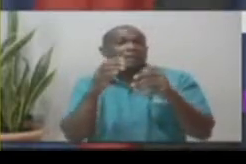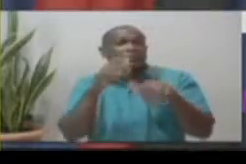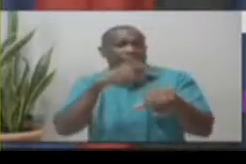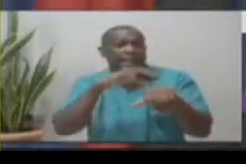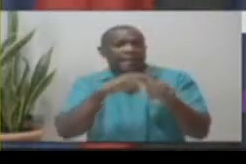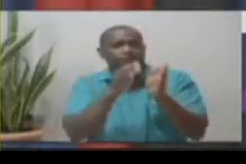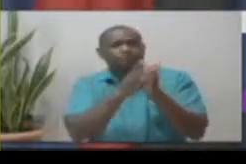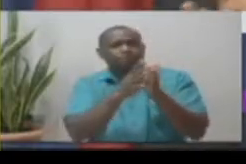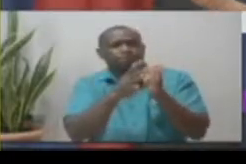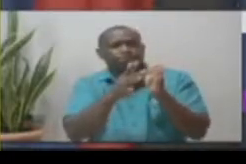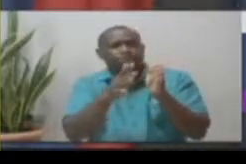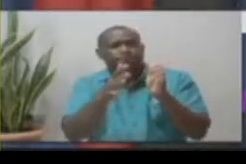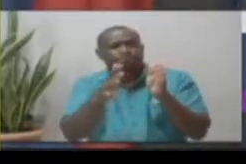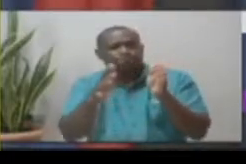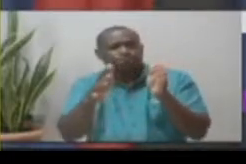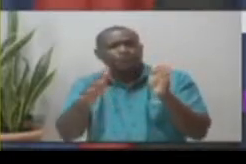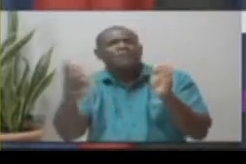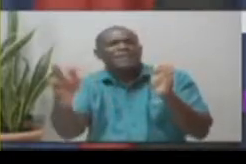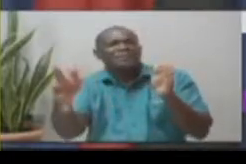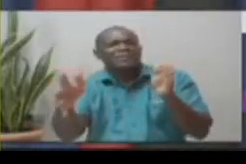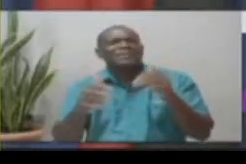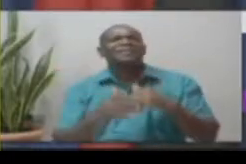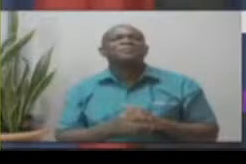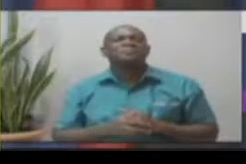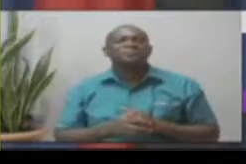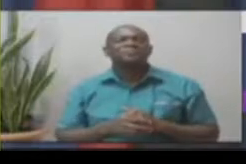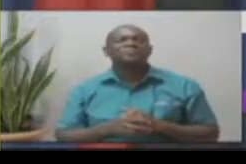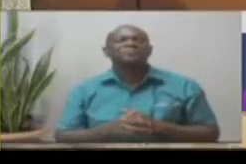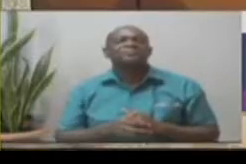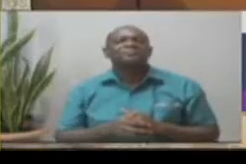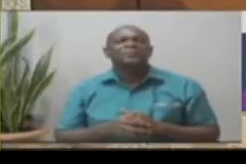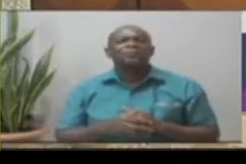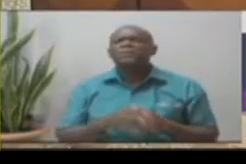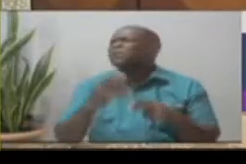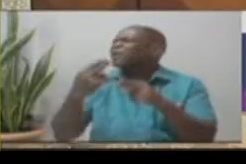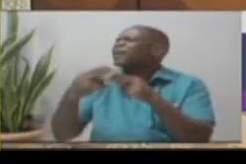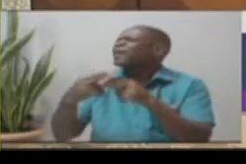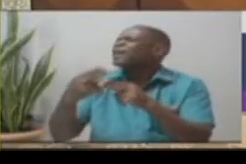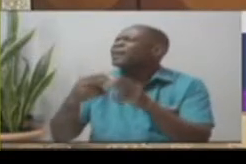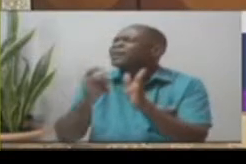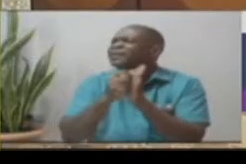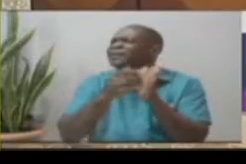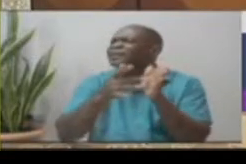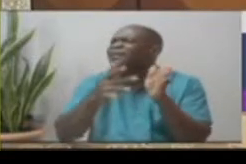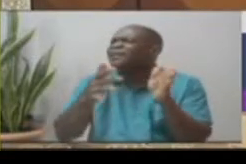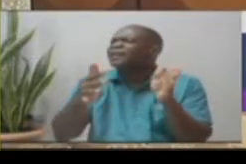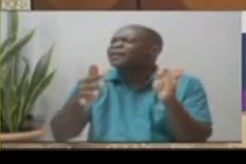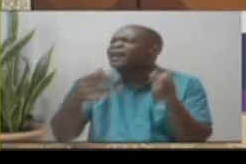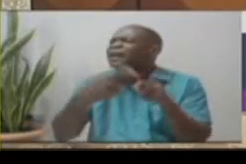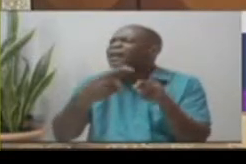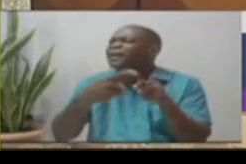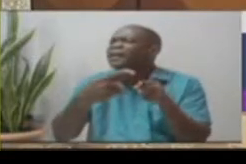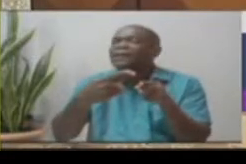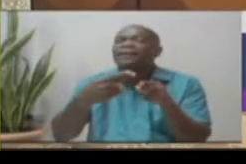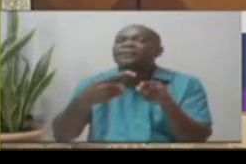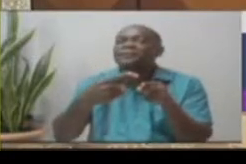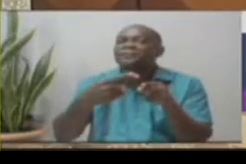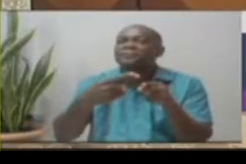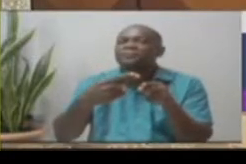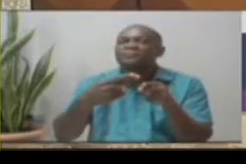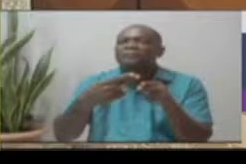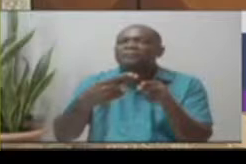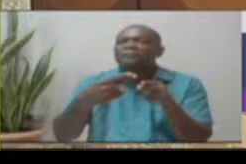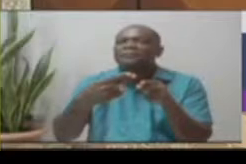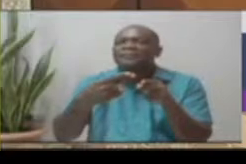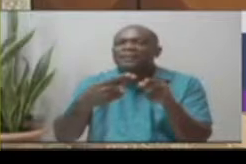had to be in what do you call that? What? You have to wait 3 months. No, what do you